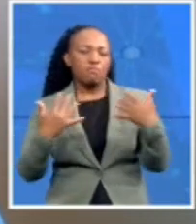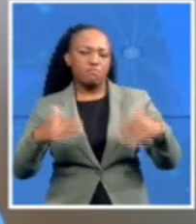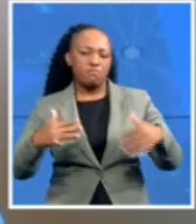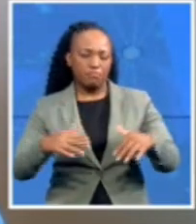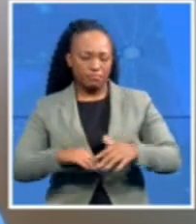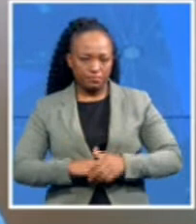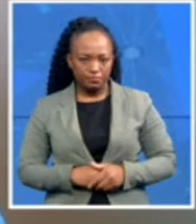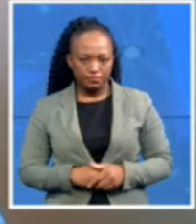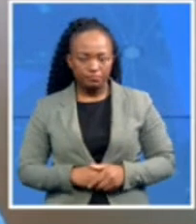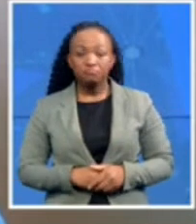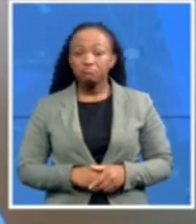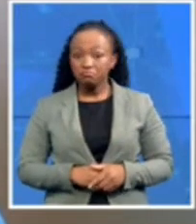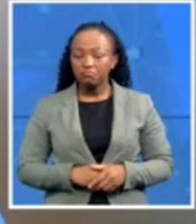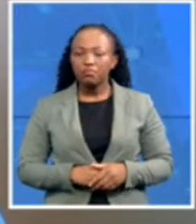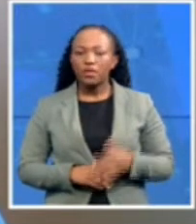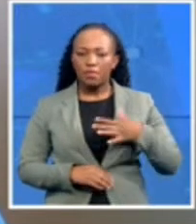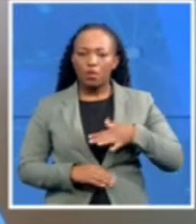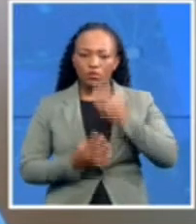that.